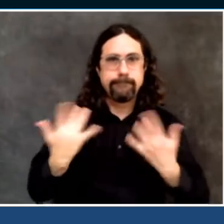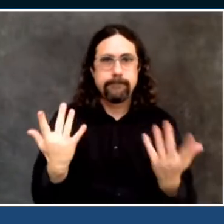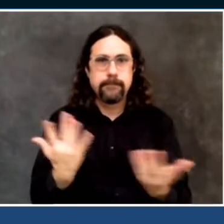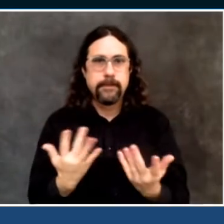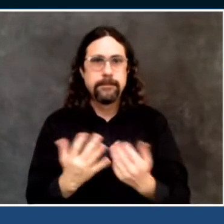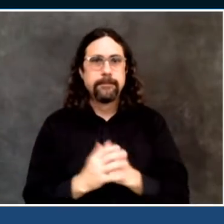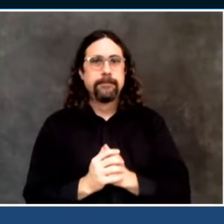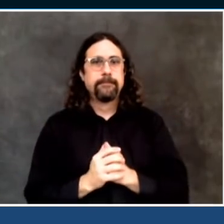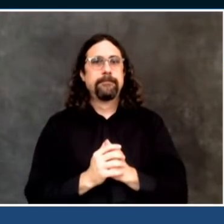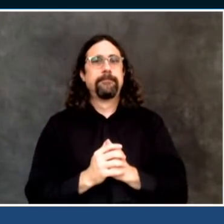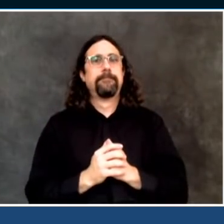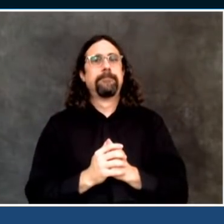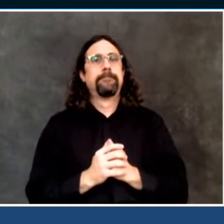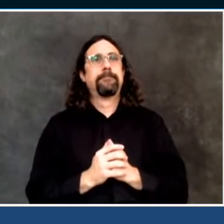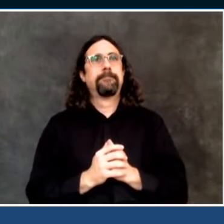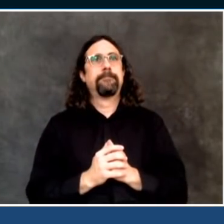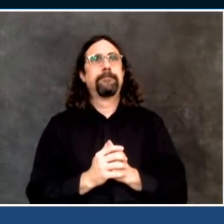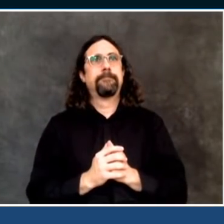the ventilators.